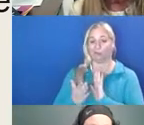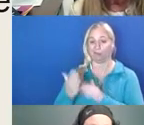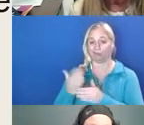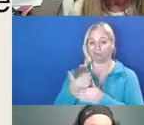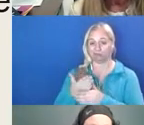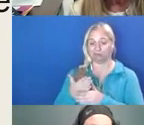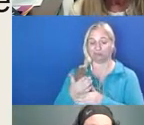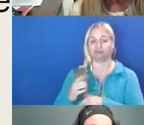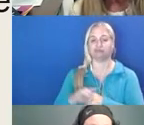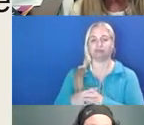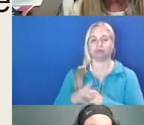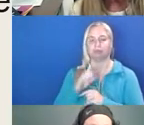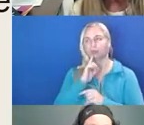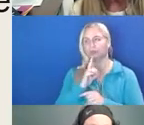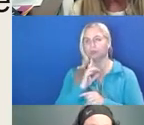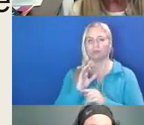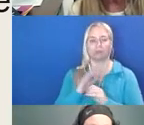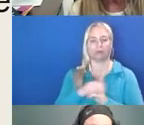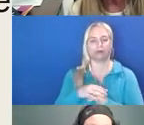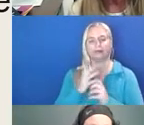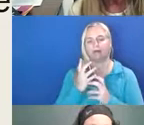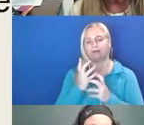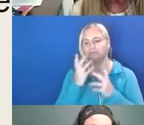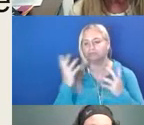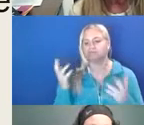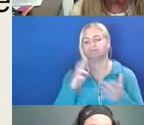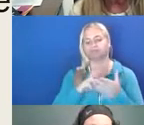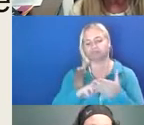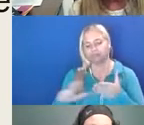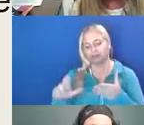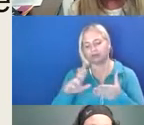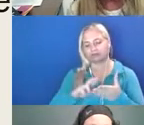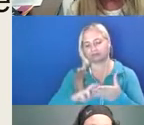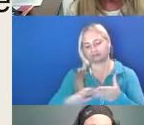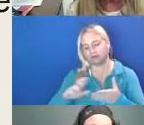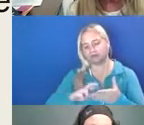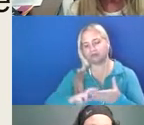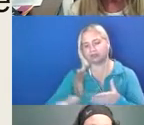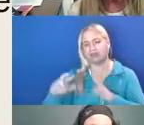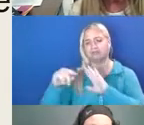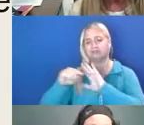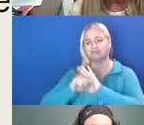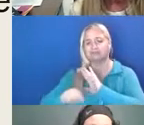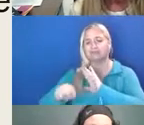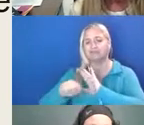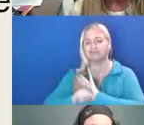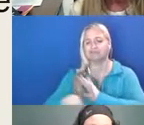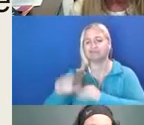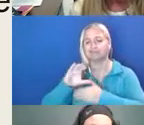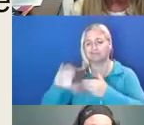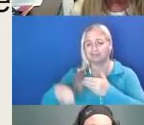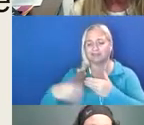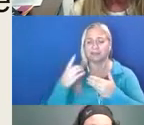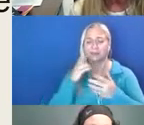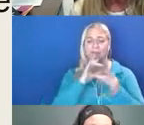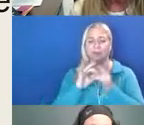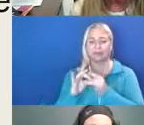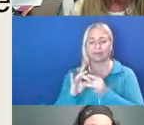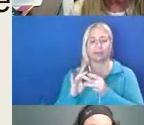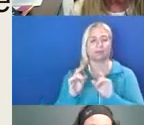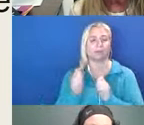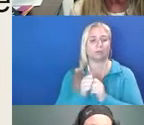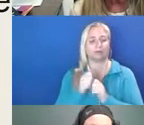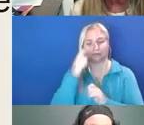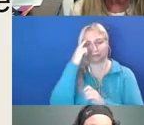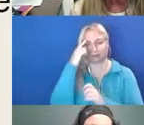Again, we've got an awful lot of research that's highlighting some of the negative outcomes that are associated with mental